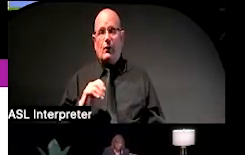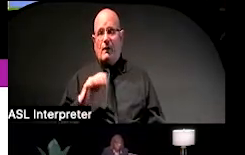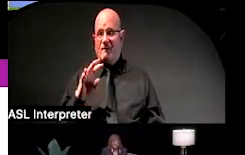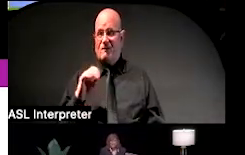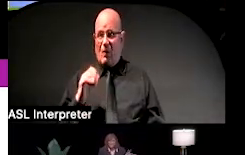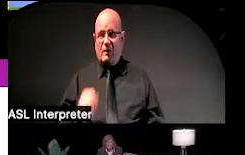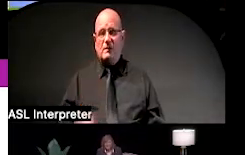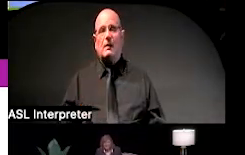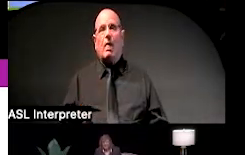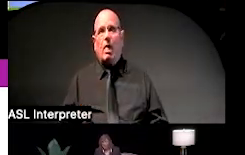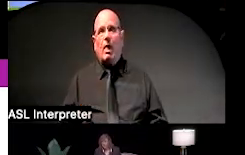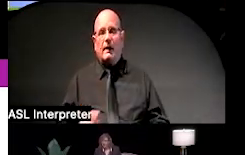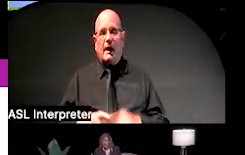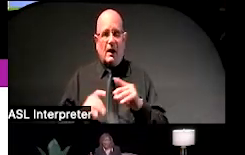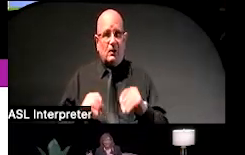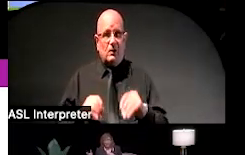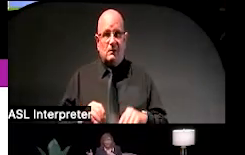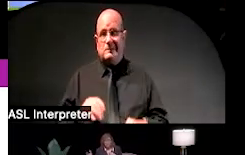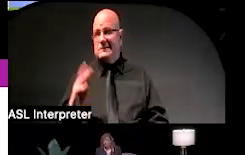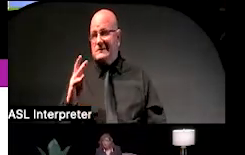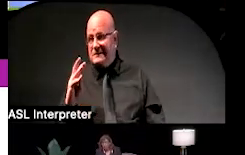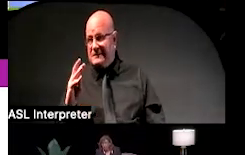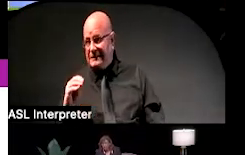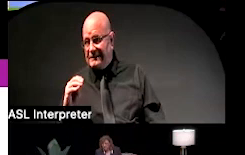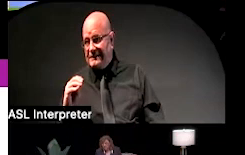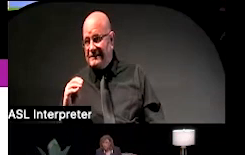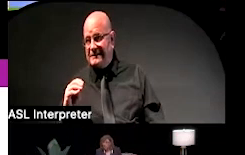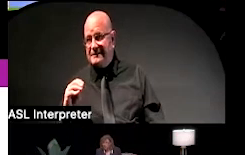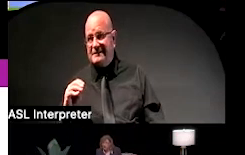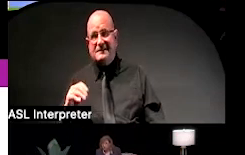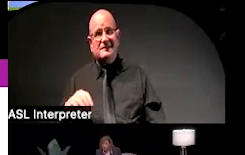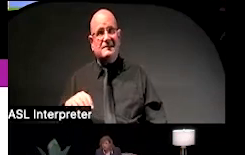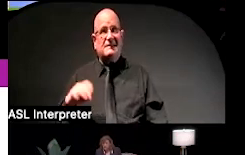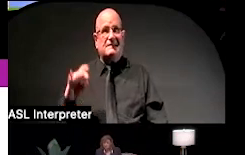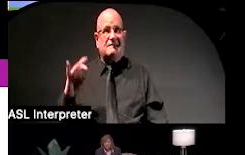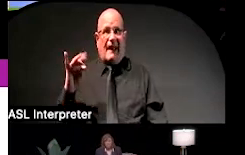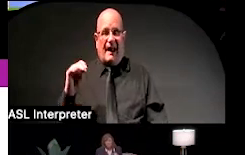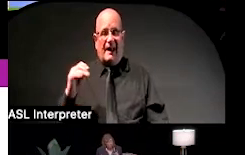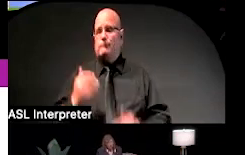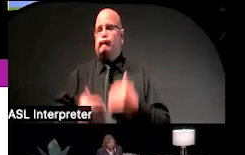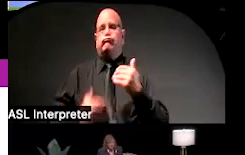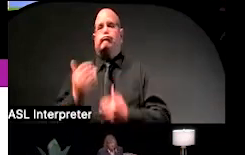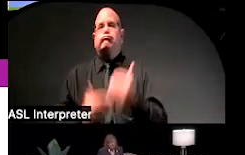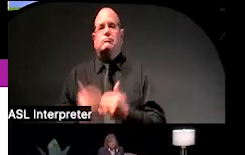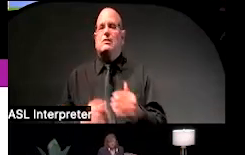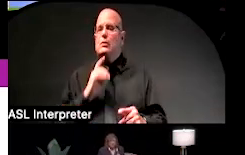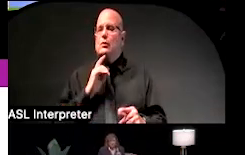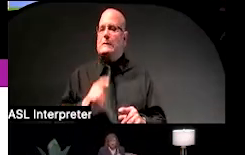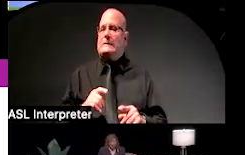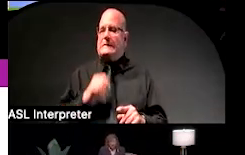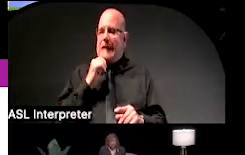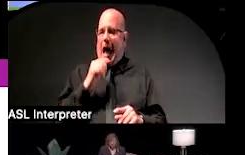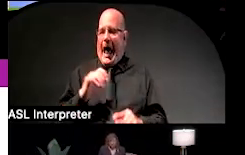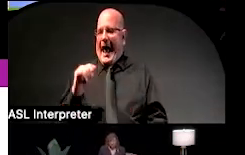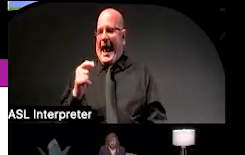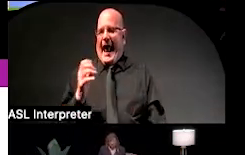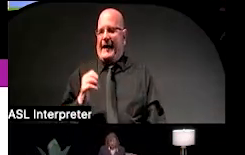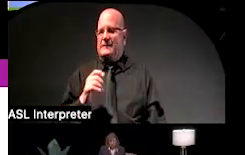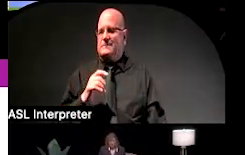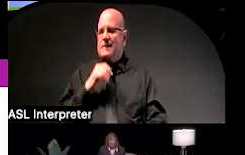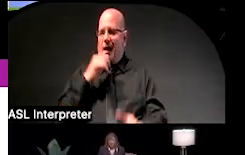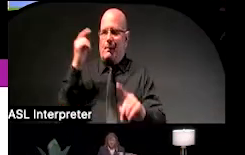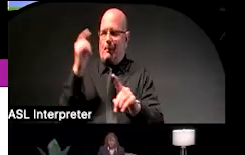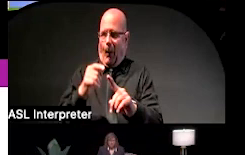40s, 60s, and a go-go in your 80s. It's really not about the age that you